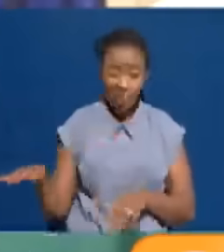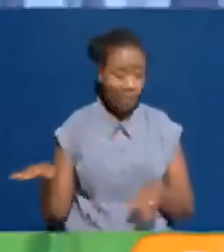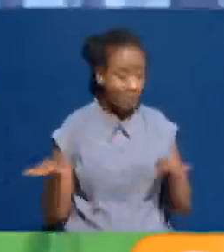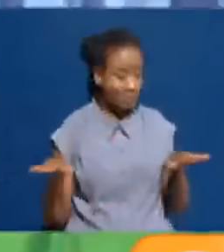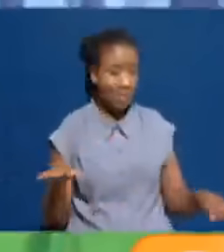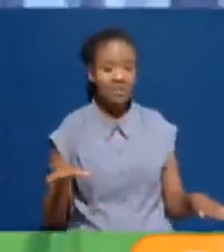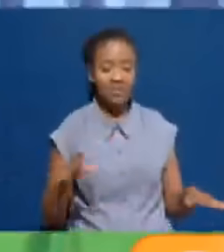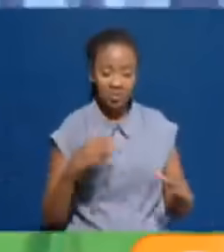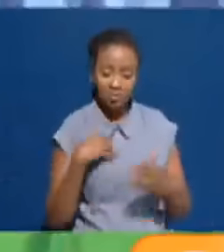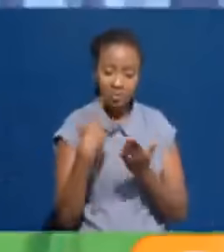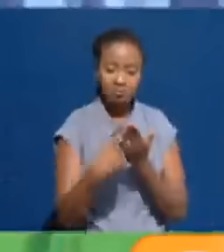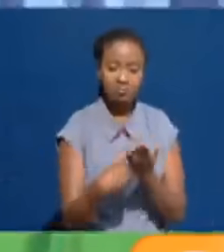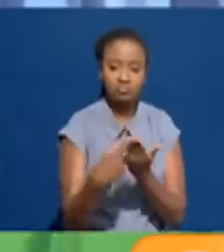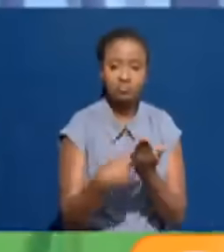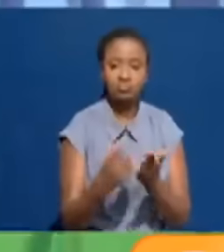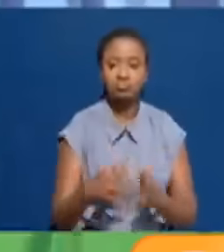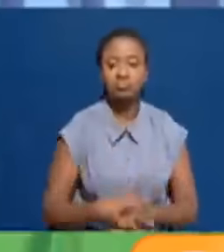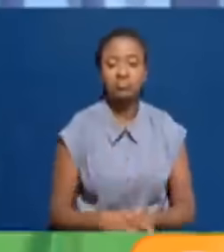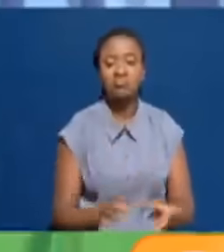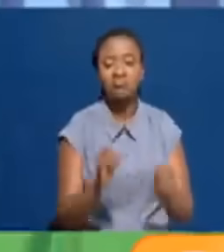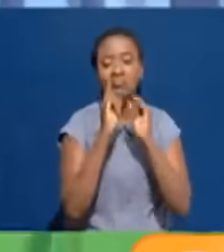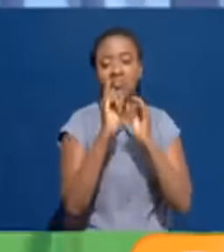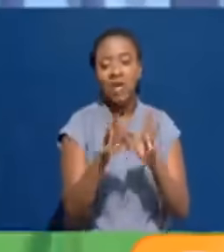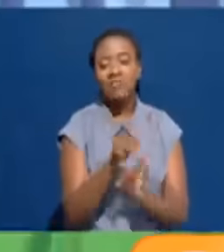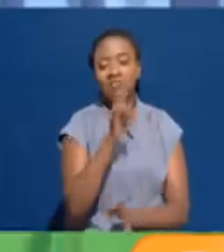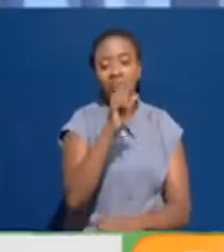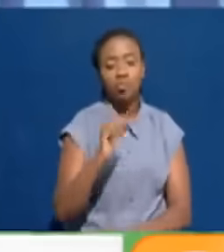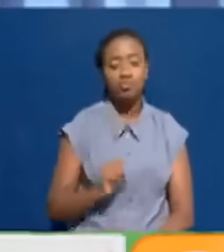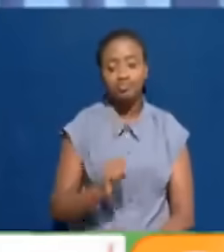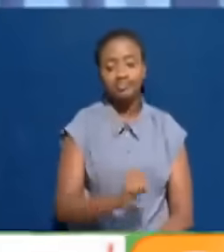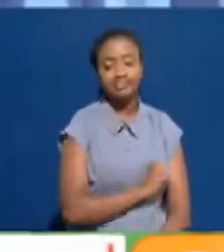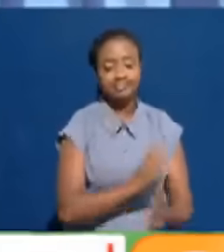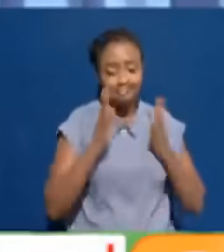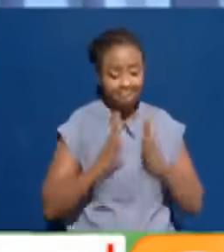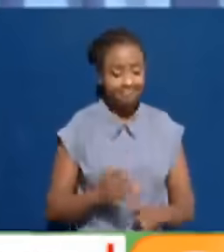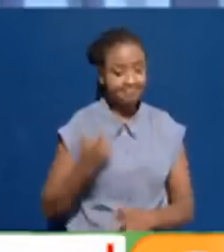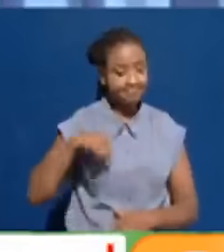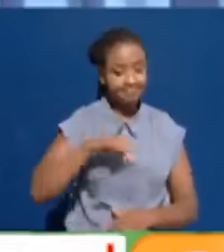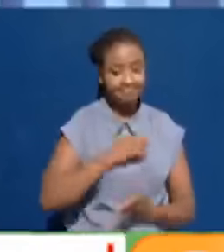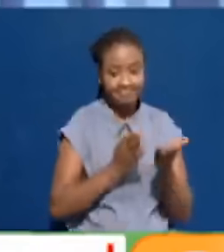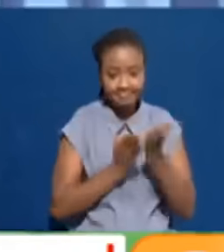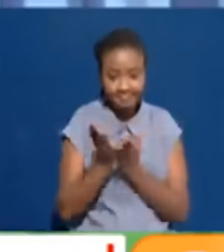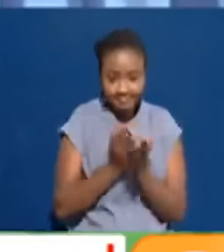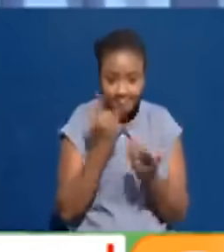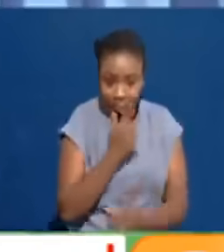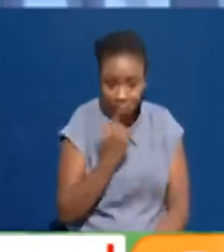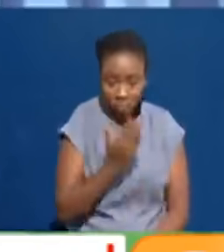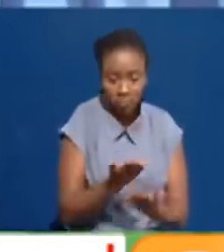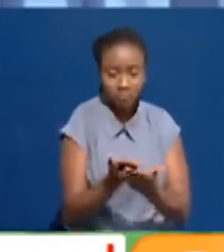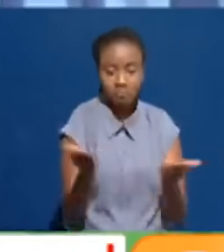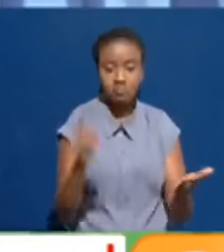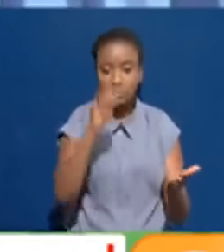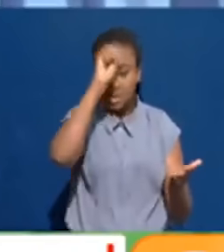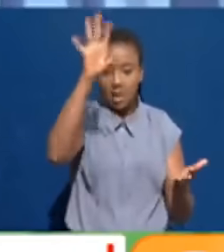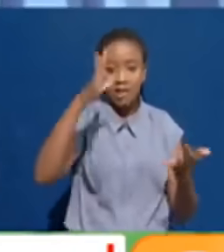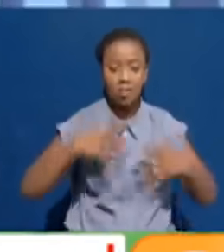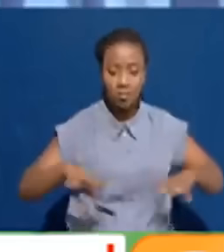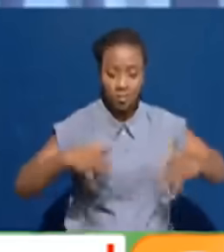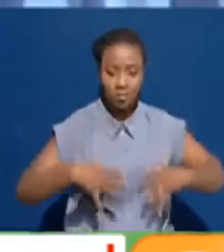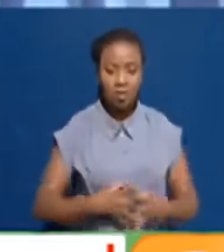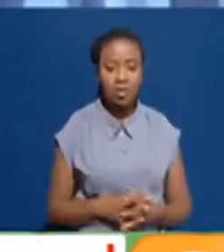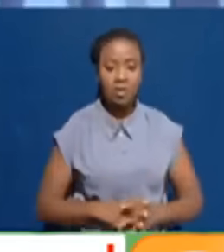usiku. Whether you are a senator, we all serve the same people, the people of Kiambu. And